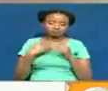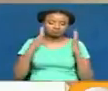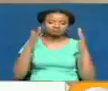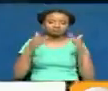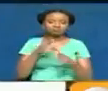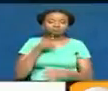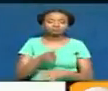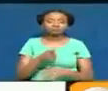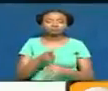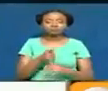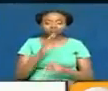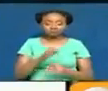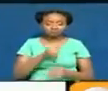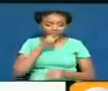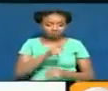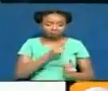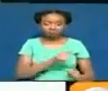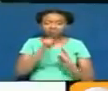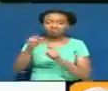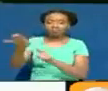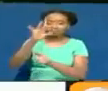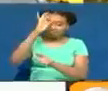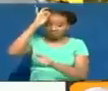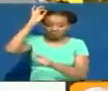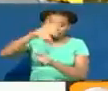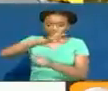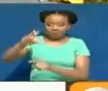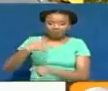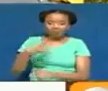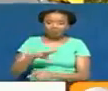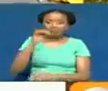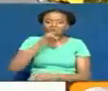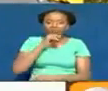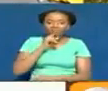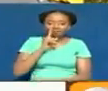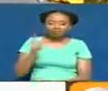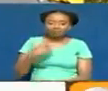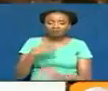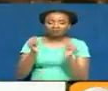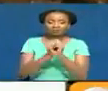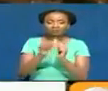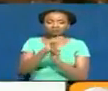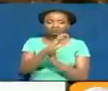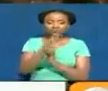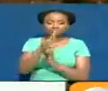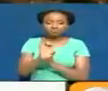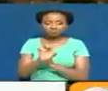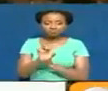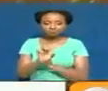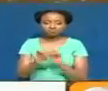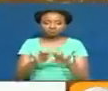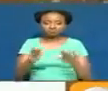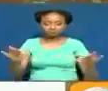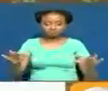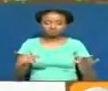A kilometer away from Charagita Junction in Nyandarua, Gasberry delights in his 10-acre farm. It is one of the